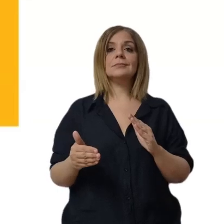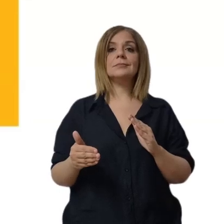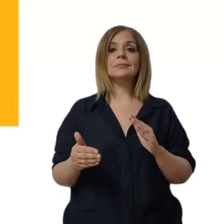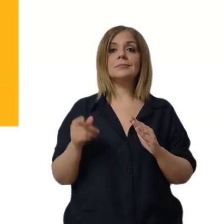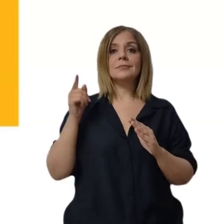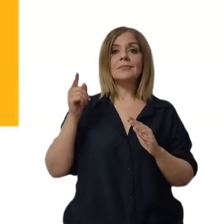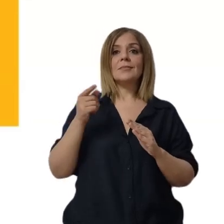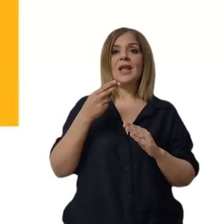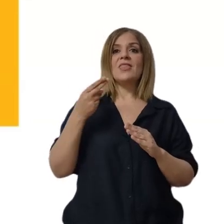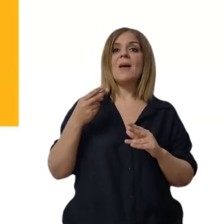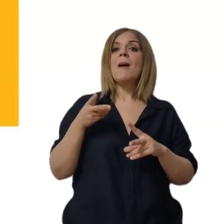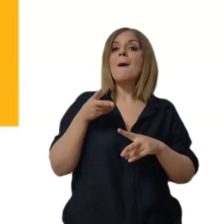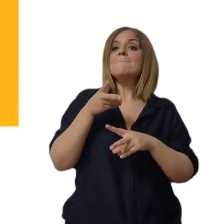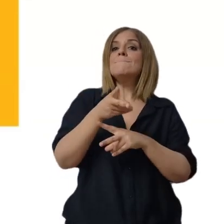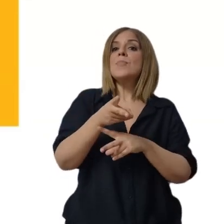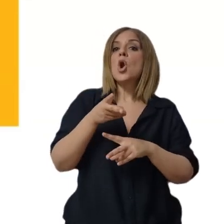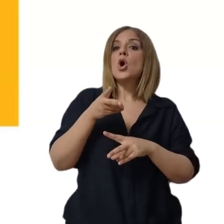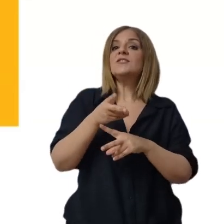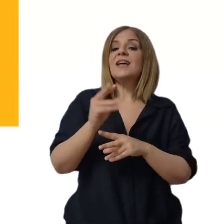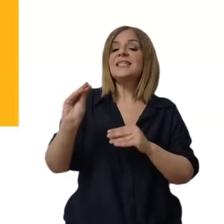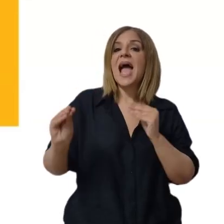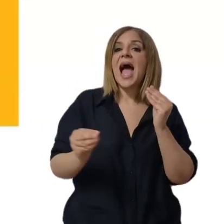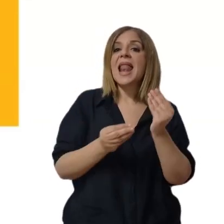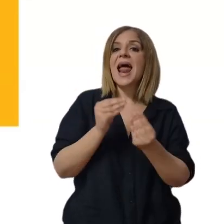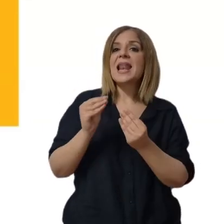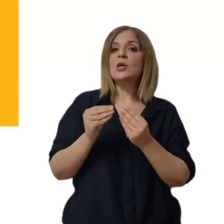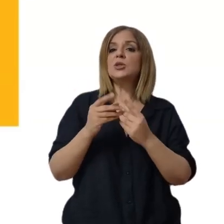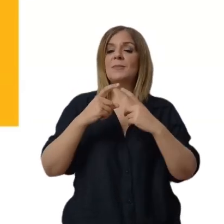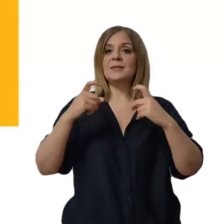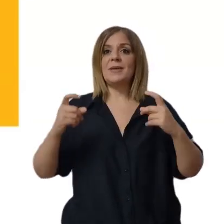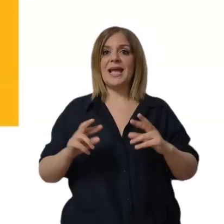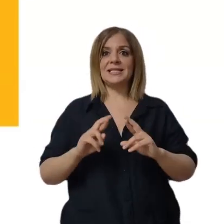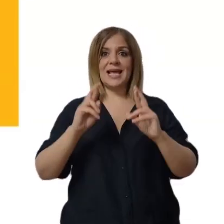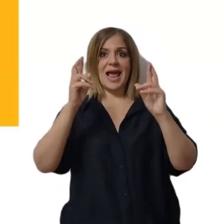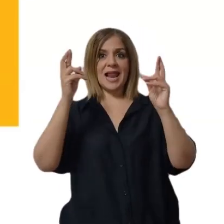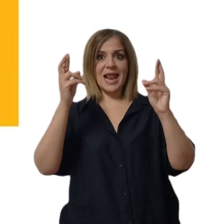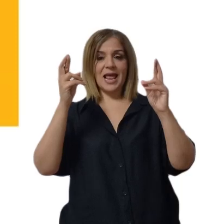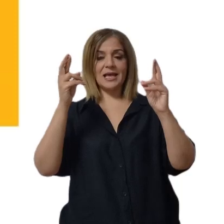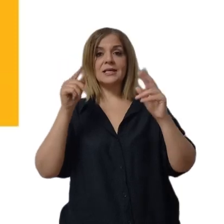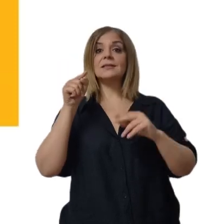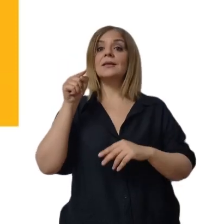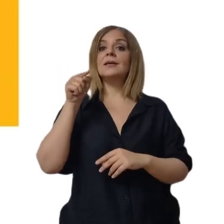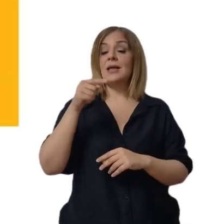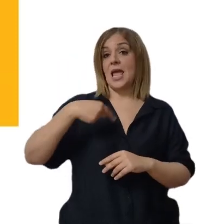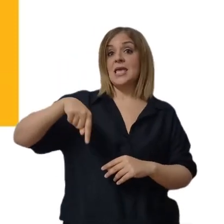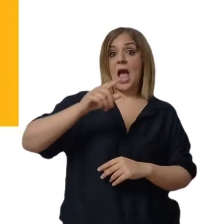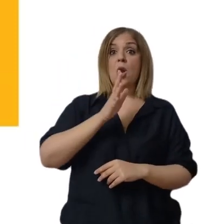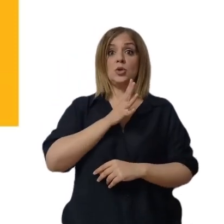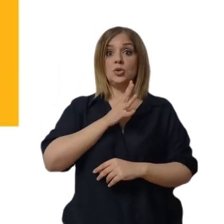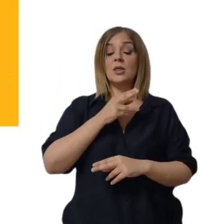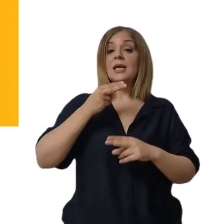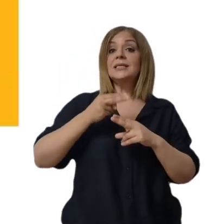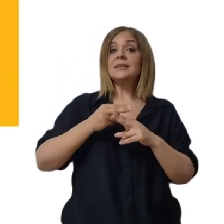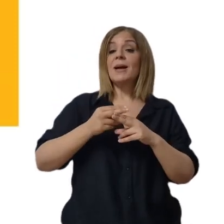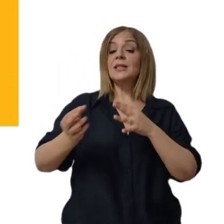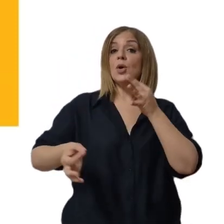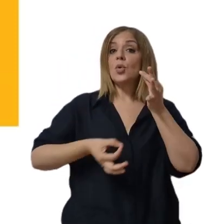the accessibility of energy resources for everyone. We want to highlight